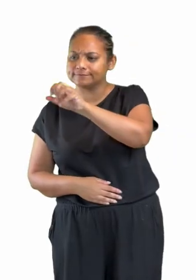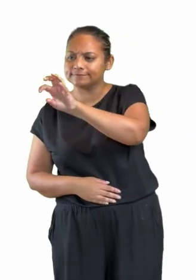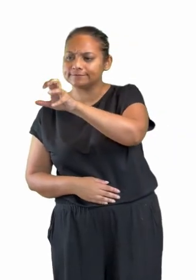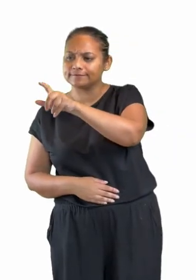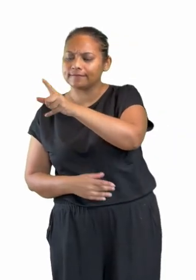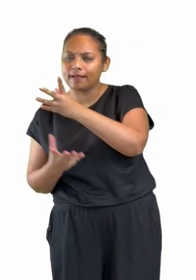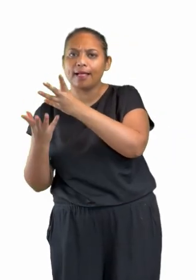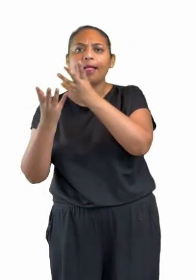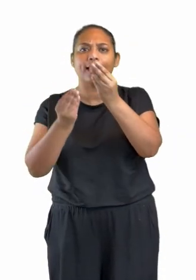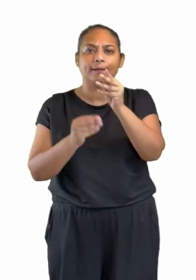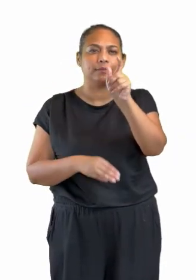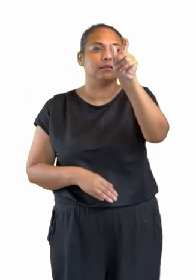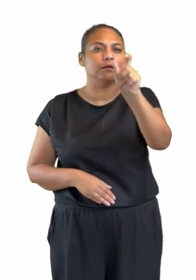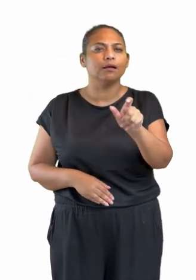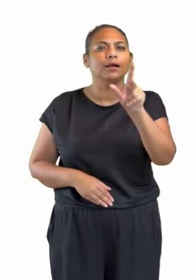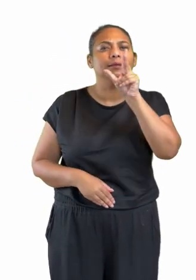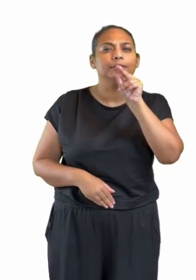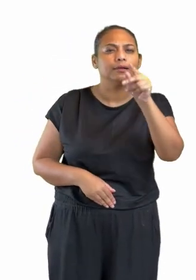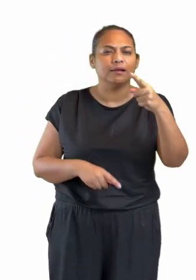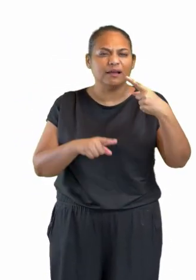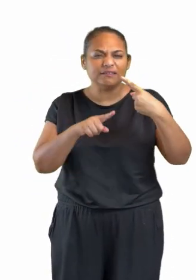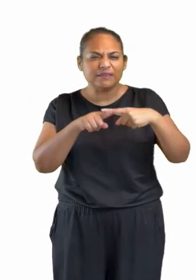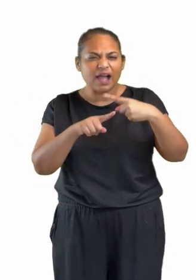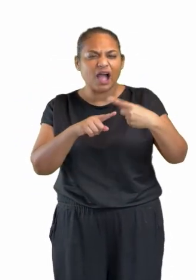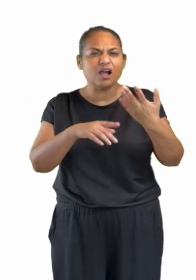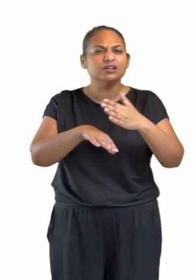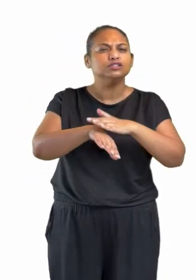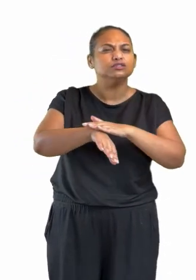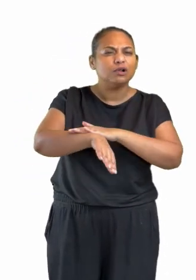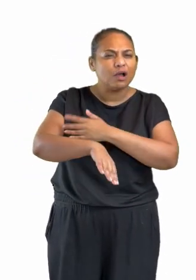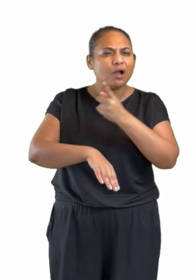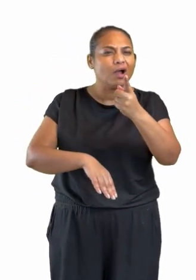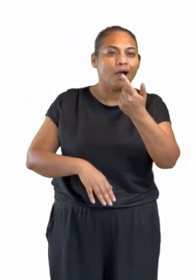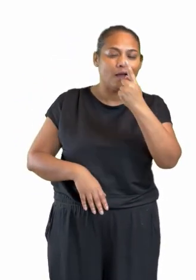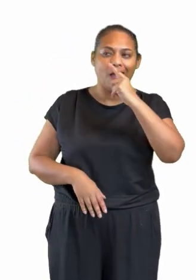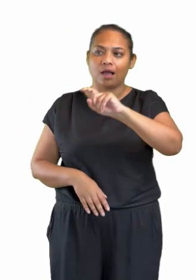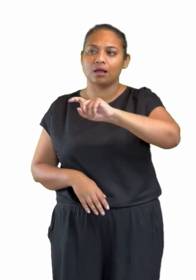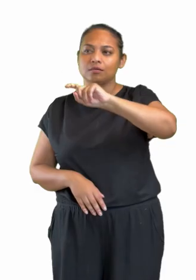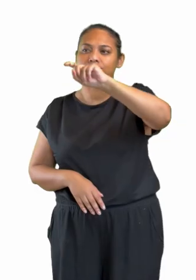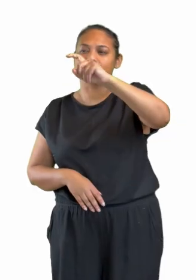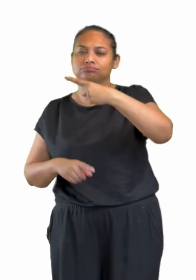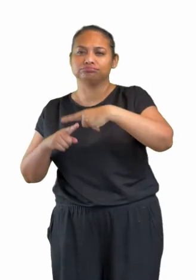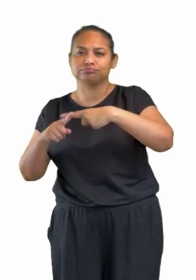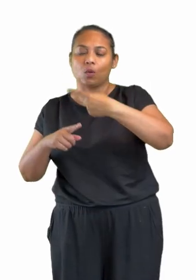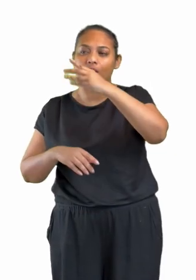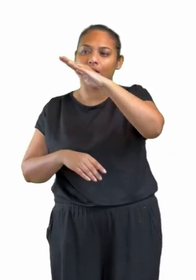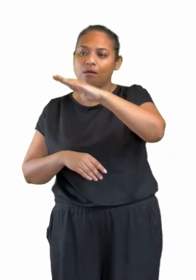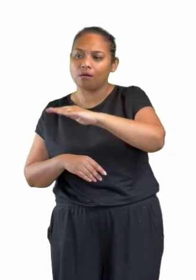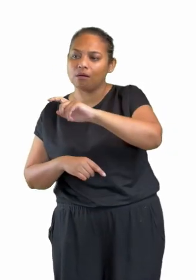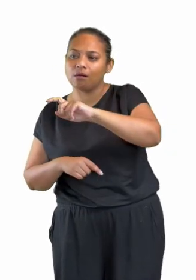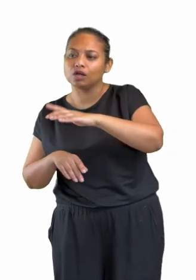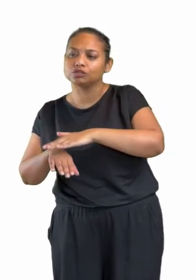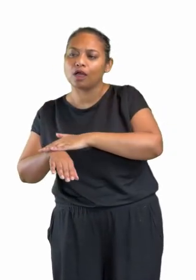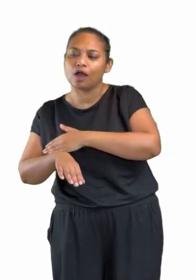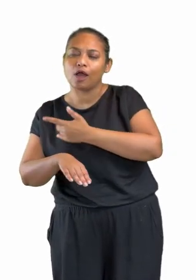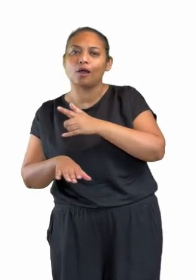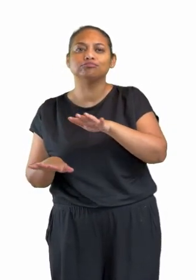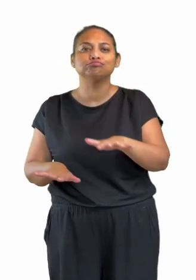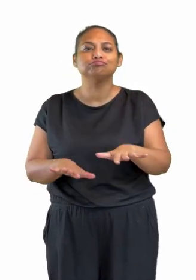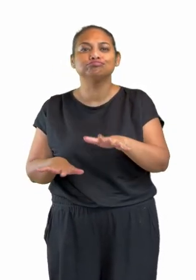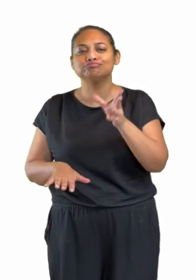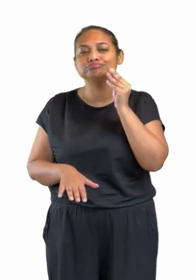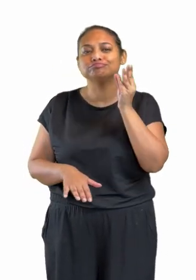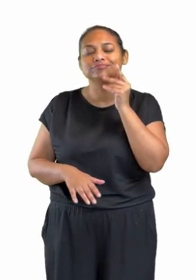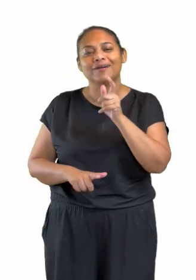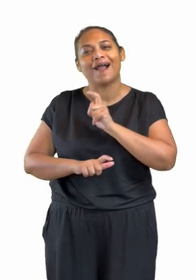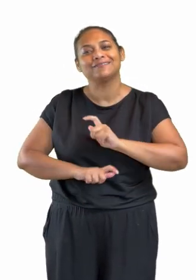By clicking the cog next to this, you can also adjust the playback speed to make the speech whatever speed you feel comfortable listening